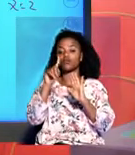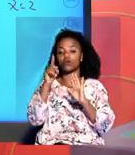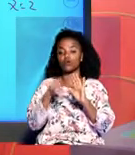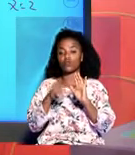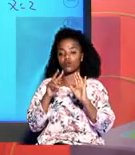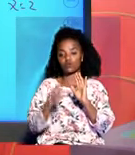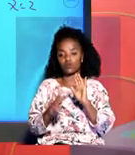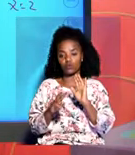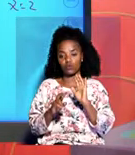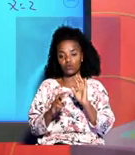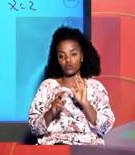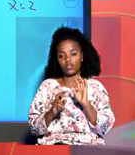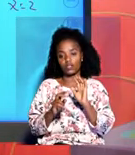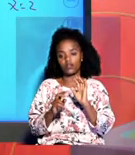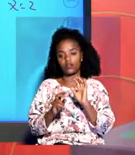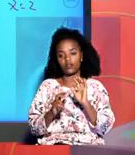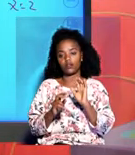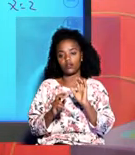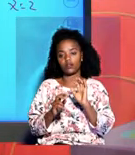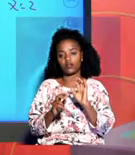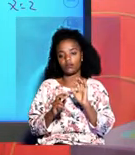So assume -1/2 is here,